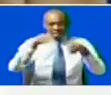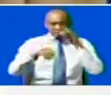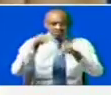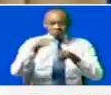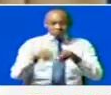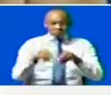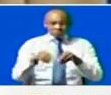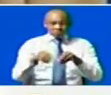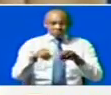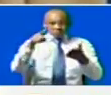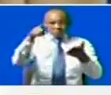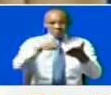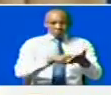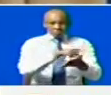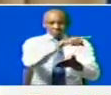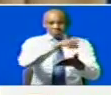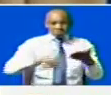election invalid.